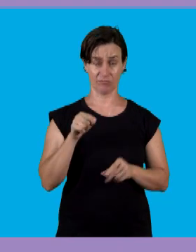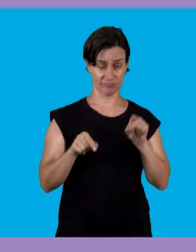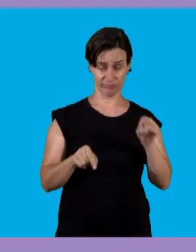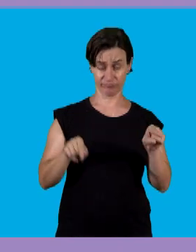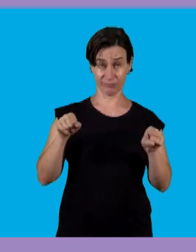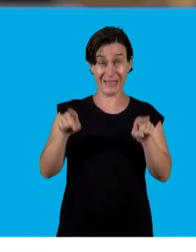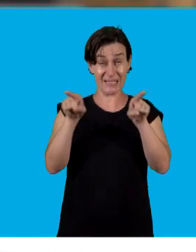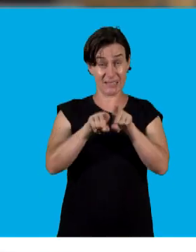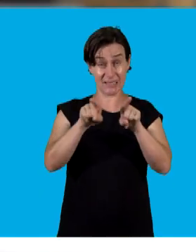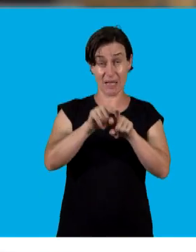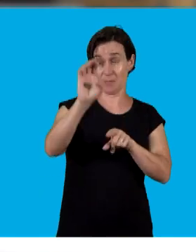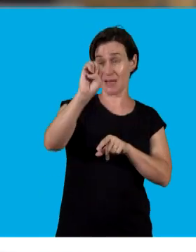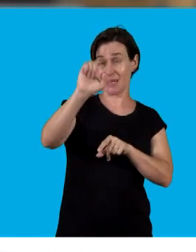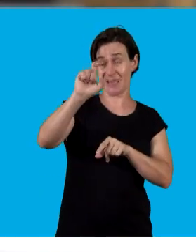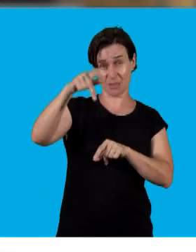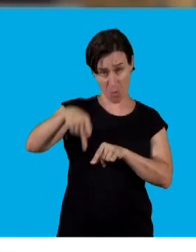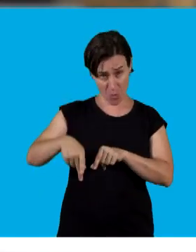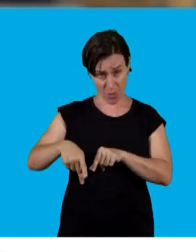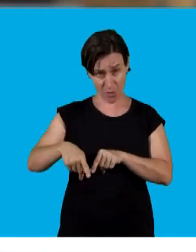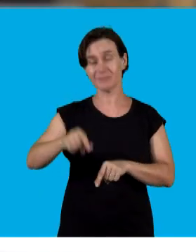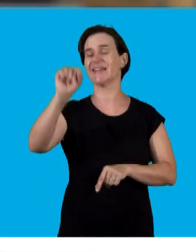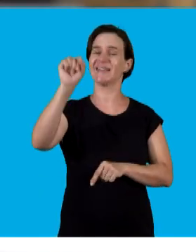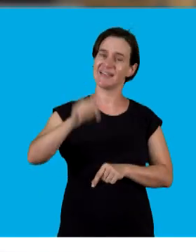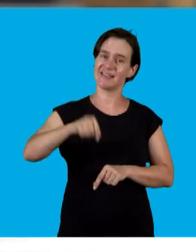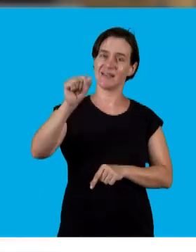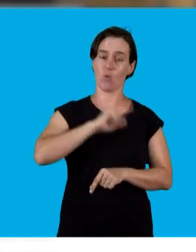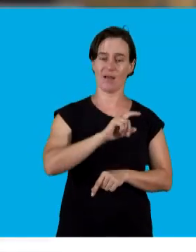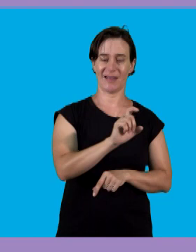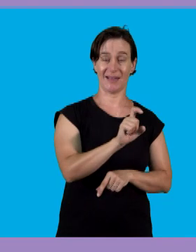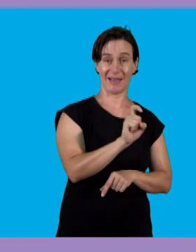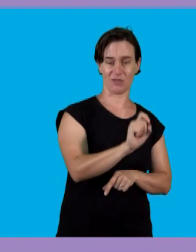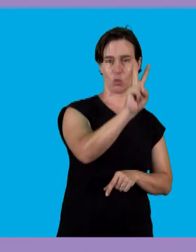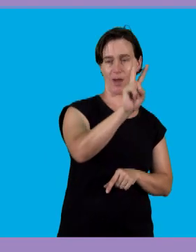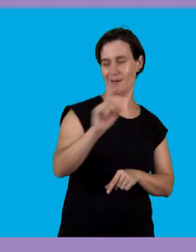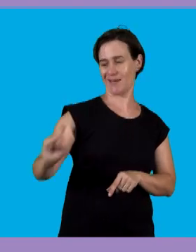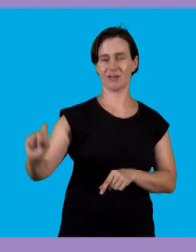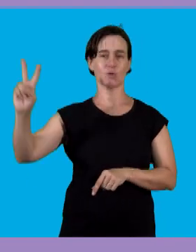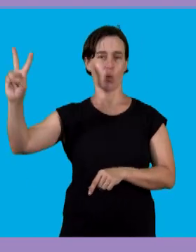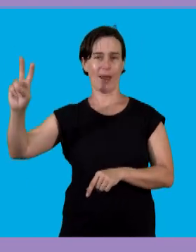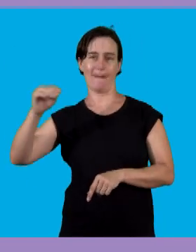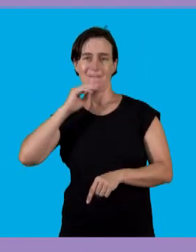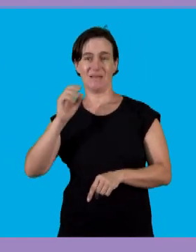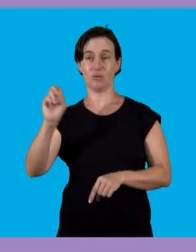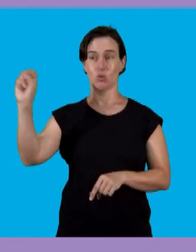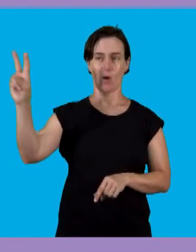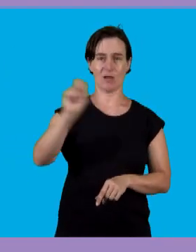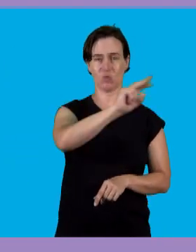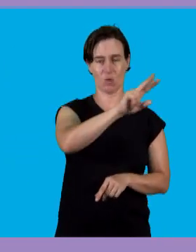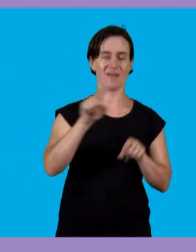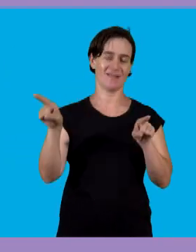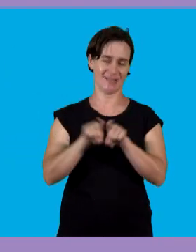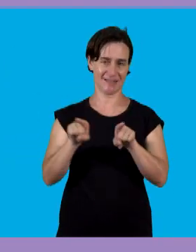those variables have the same exponent? Yes, they do. It is an exponent 2 and an exponent